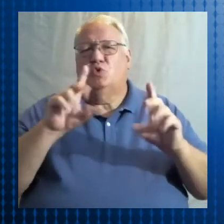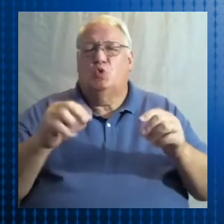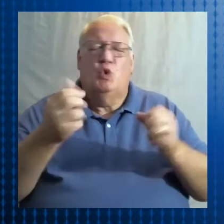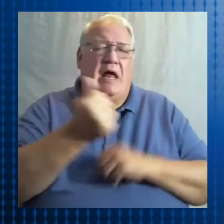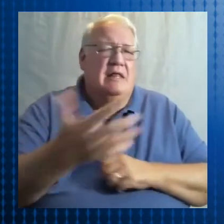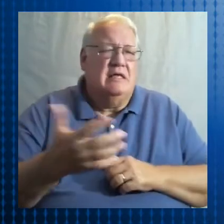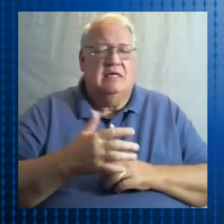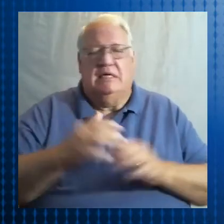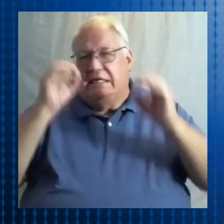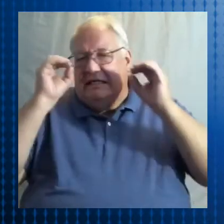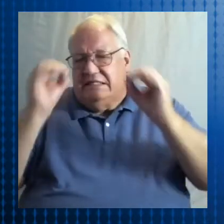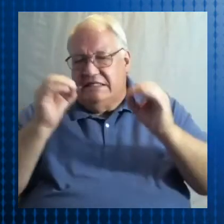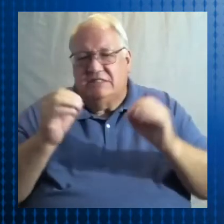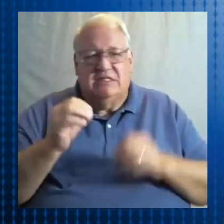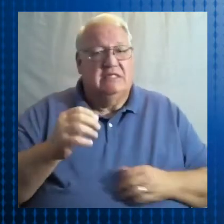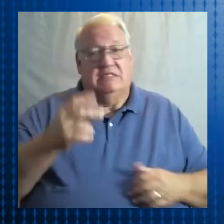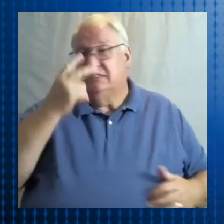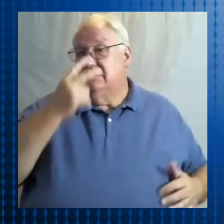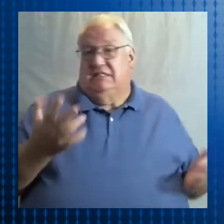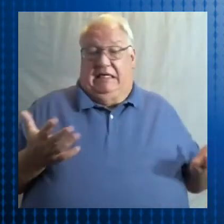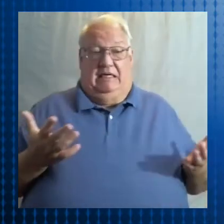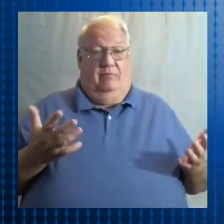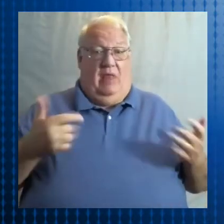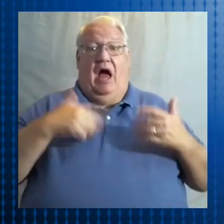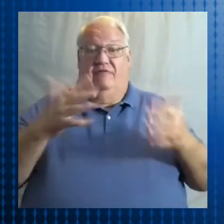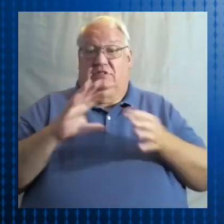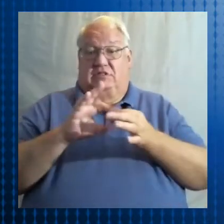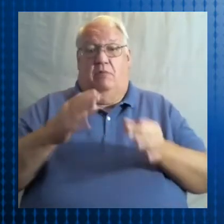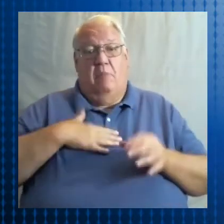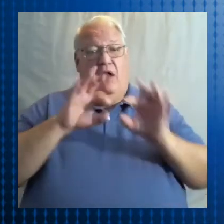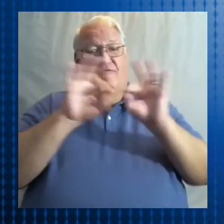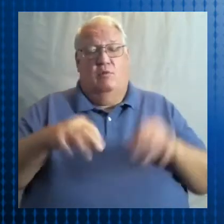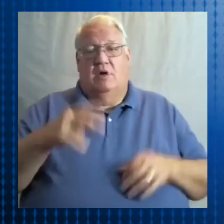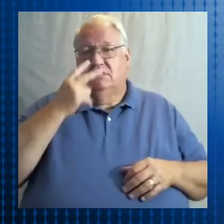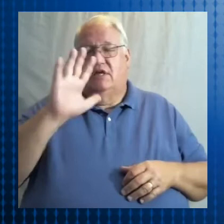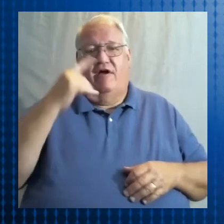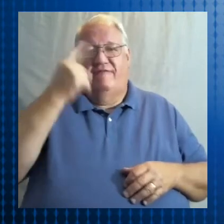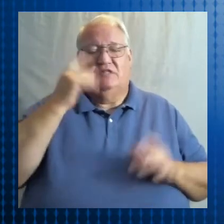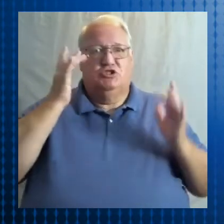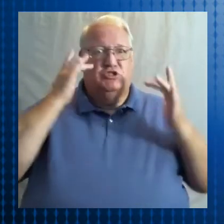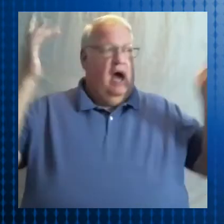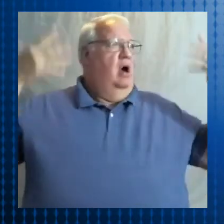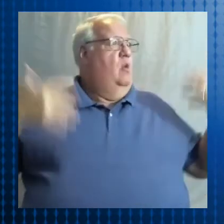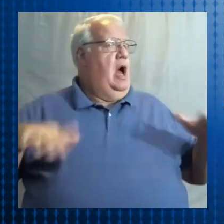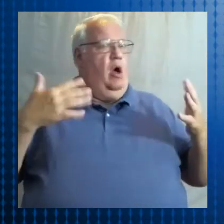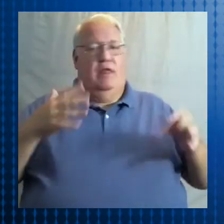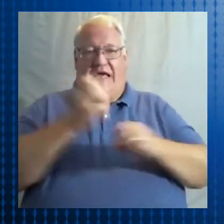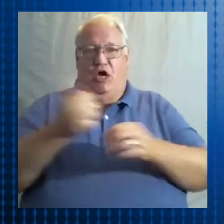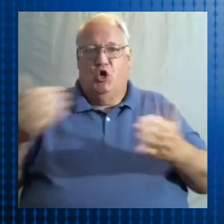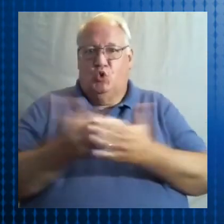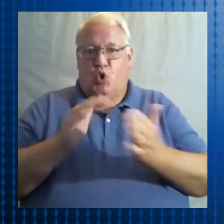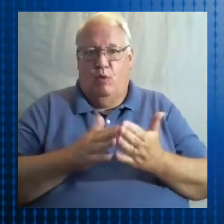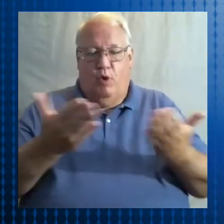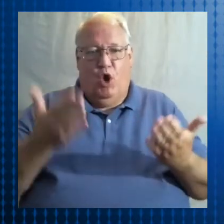with them and to see their, as I said in my form, to see their face light up as they get that brand new book and they know they're